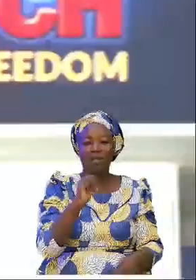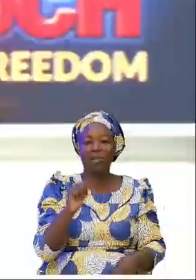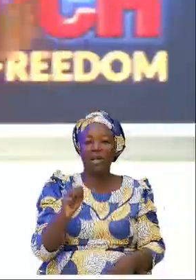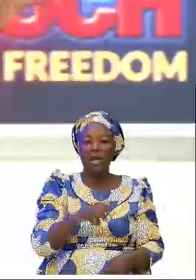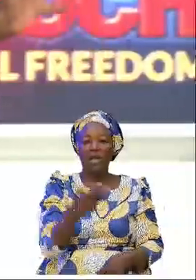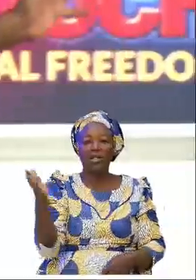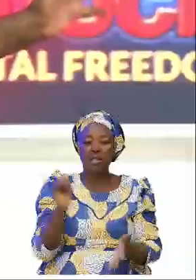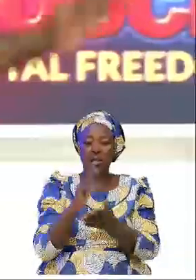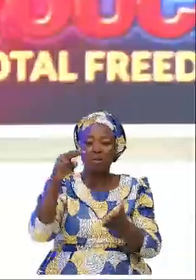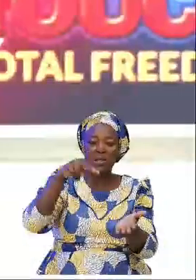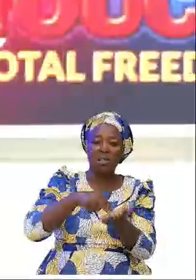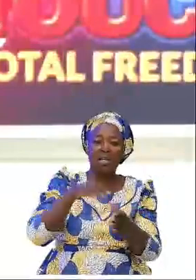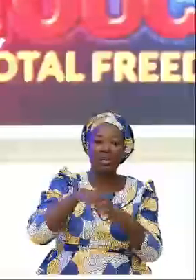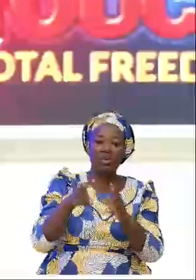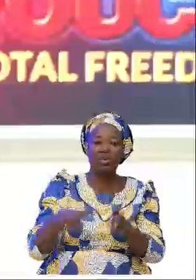shall scatter them.